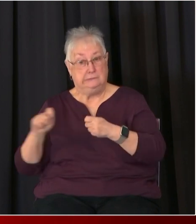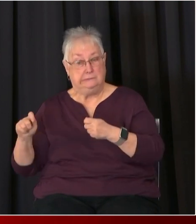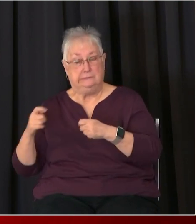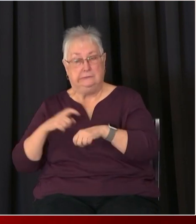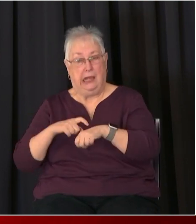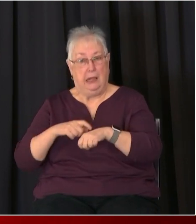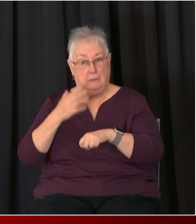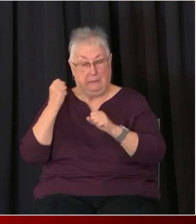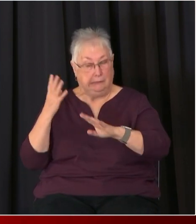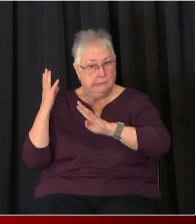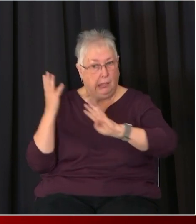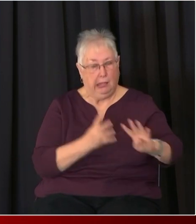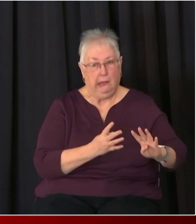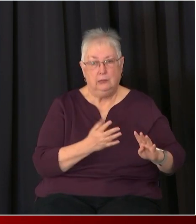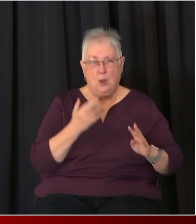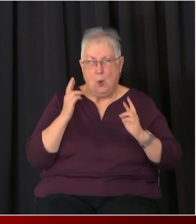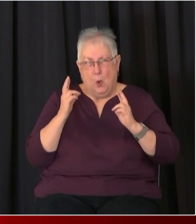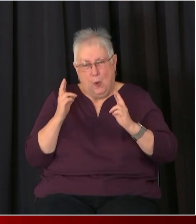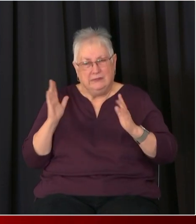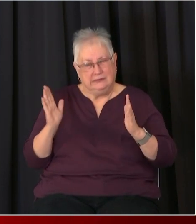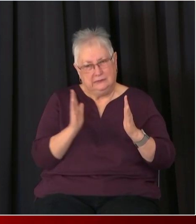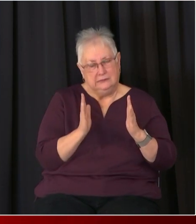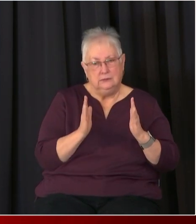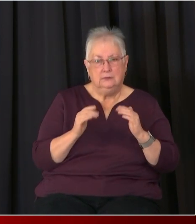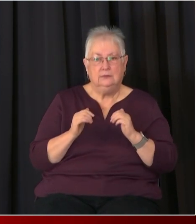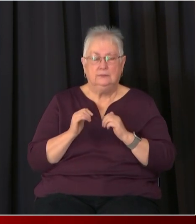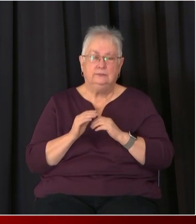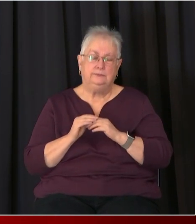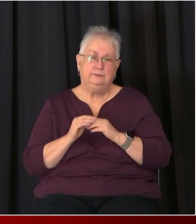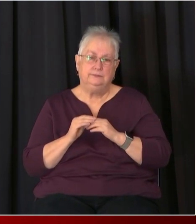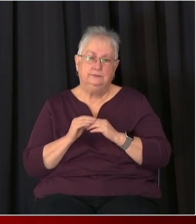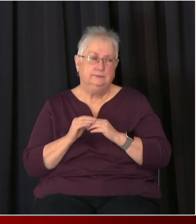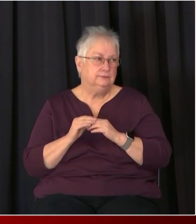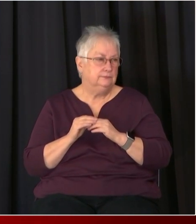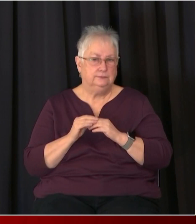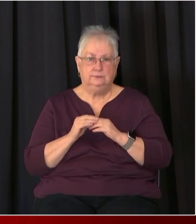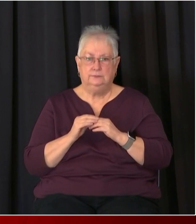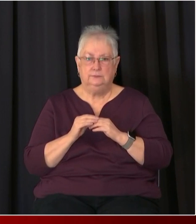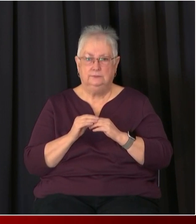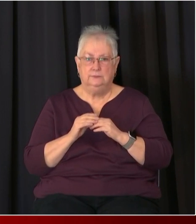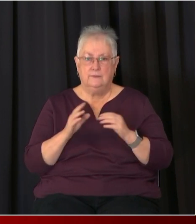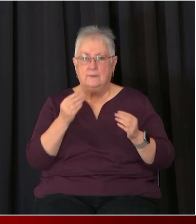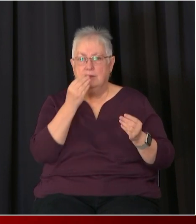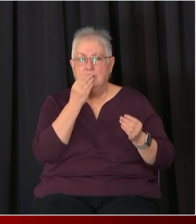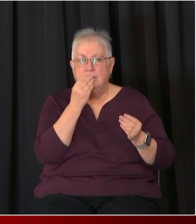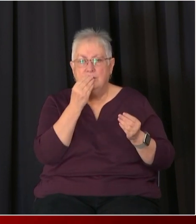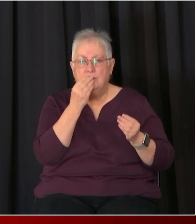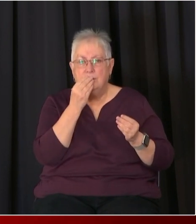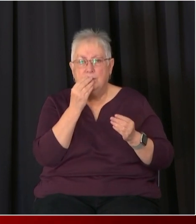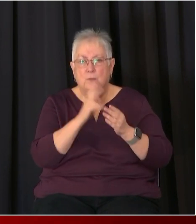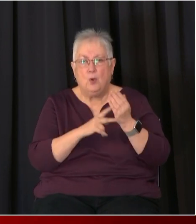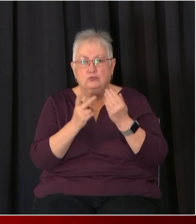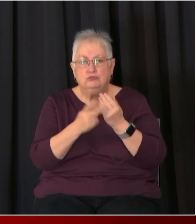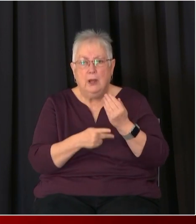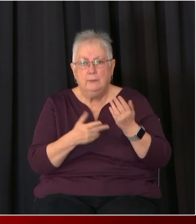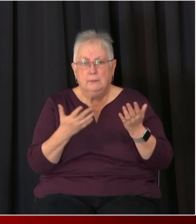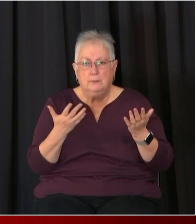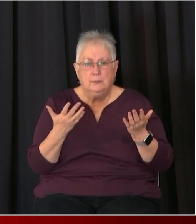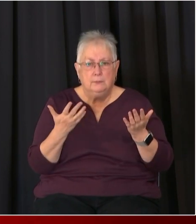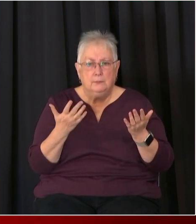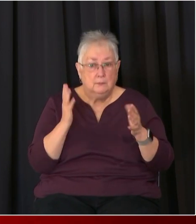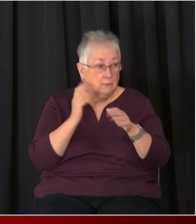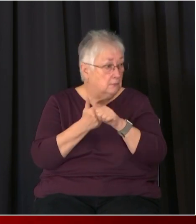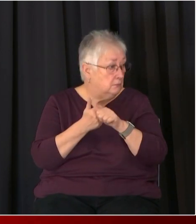Yes. Are the feeding programs keeping up with the need at this point? The Yes, meal and we have- sites, your question was about meal sites,